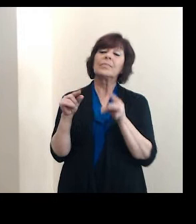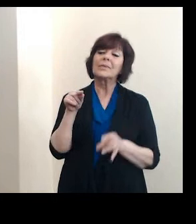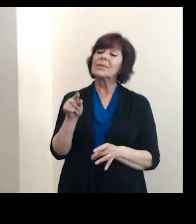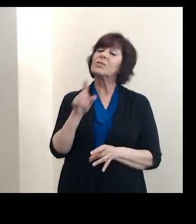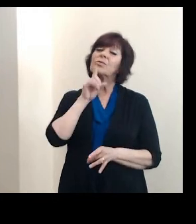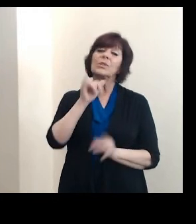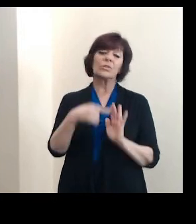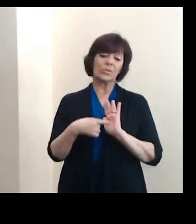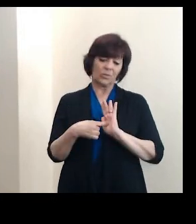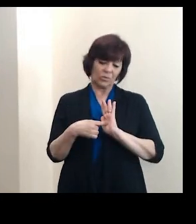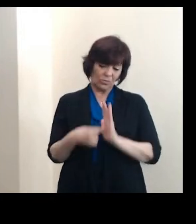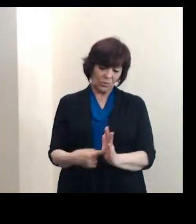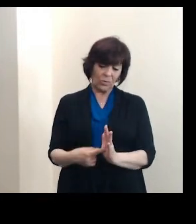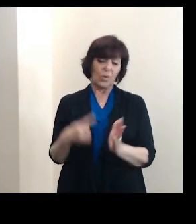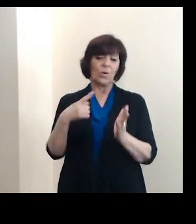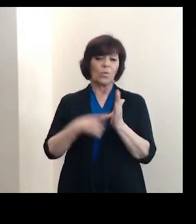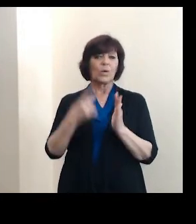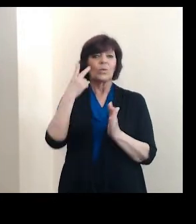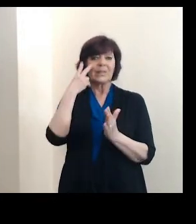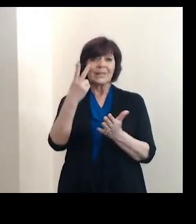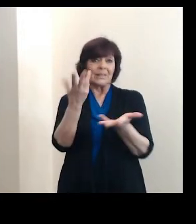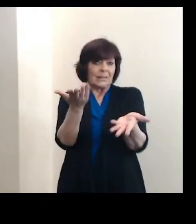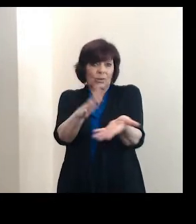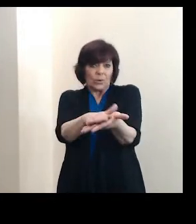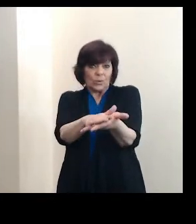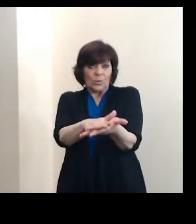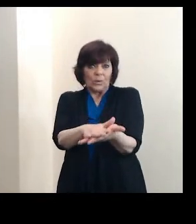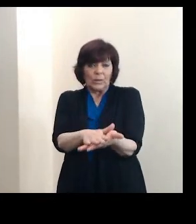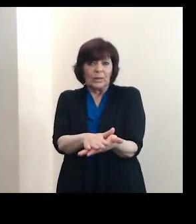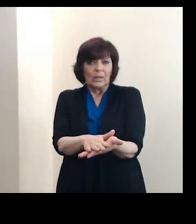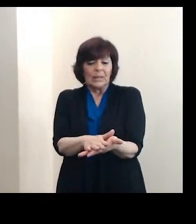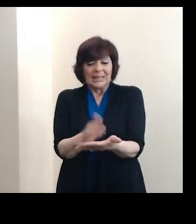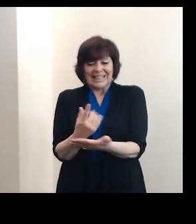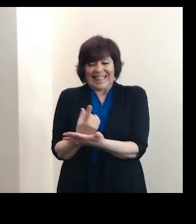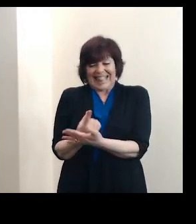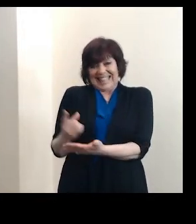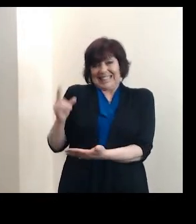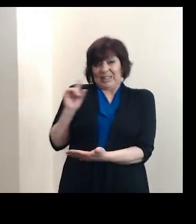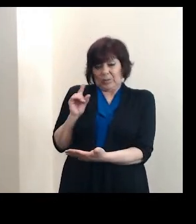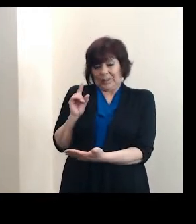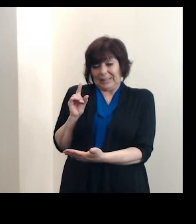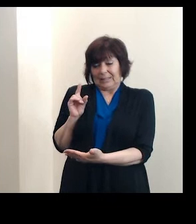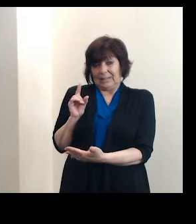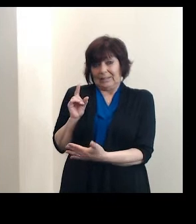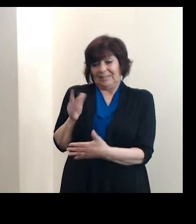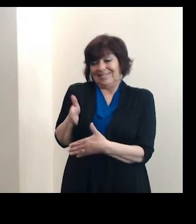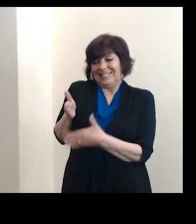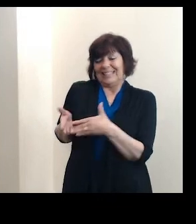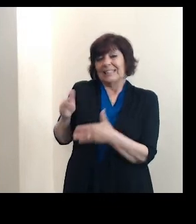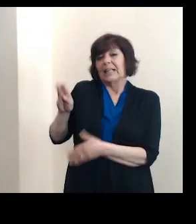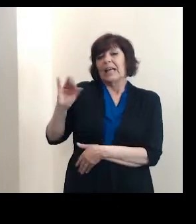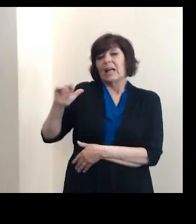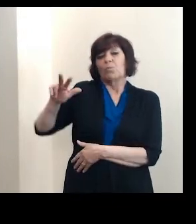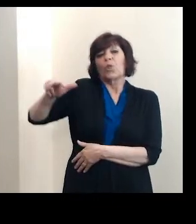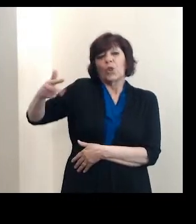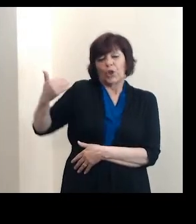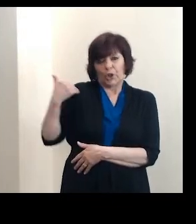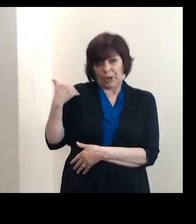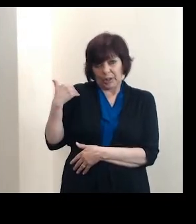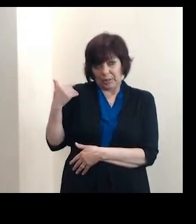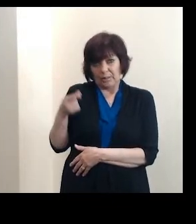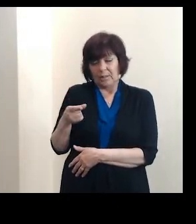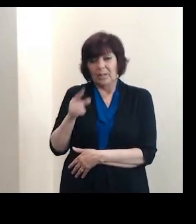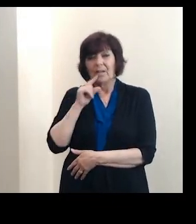really reflective of what we're seeing in the schools. So this last week, ending on April 3rd, there